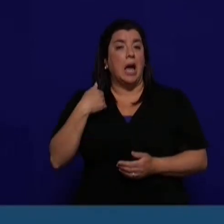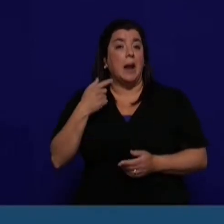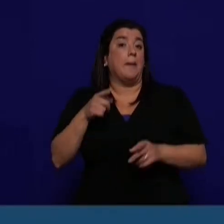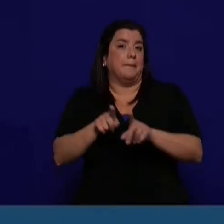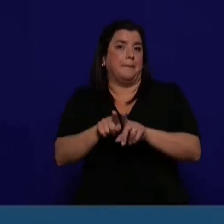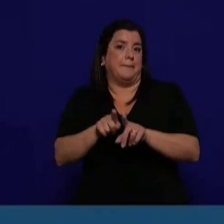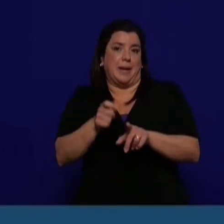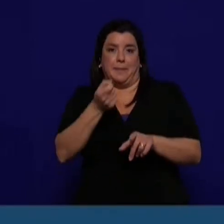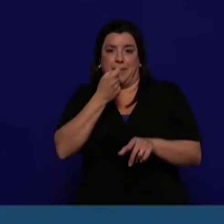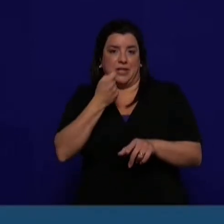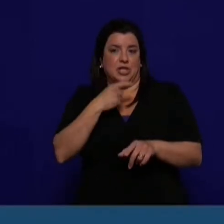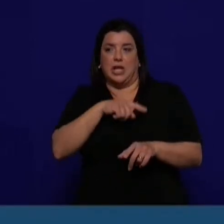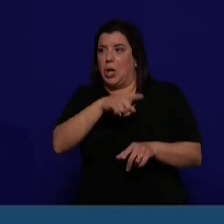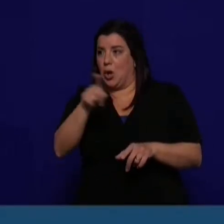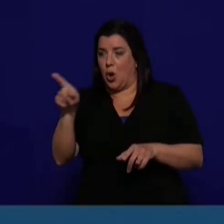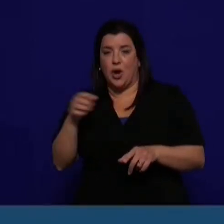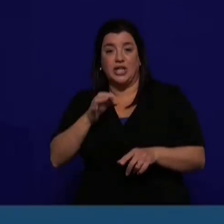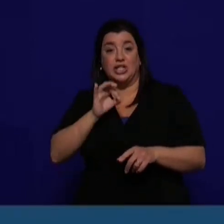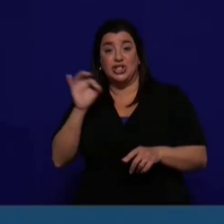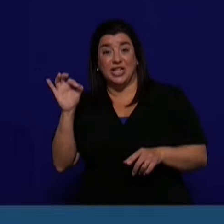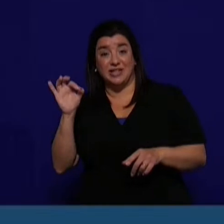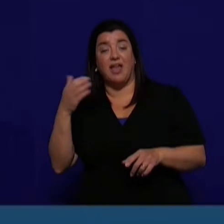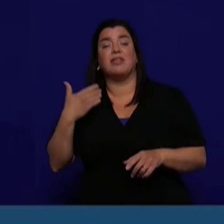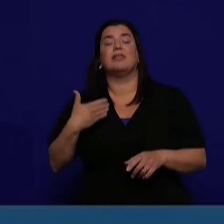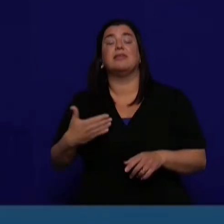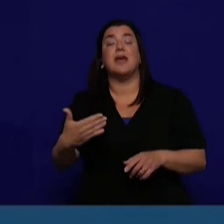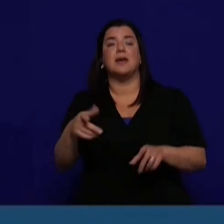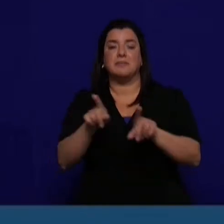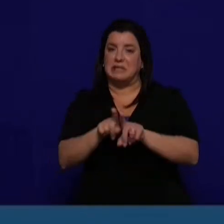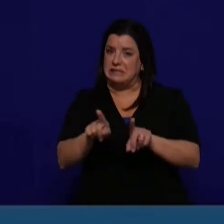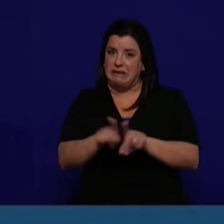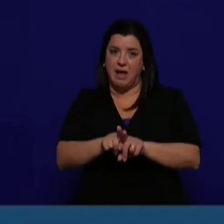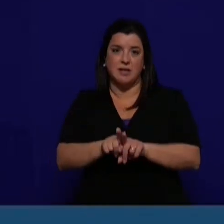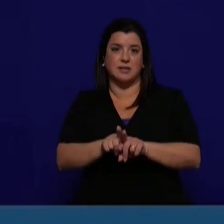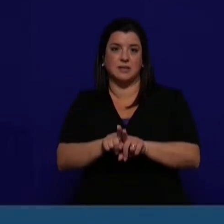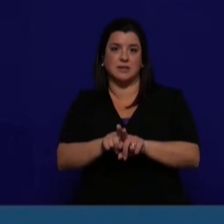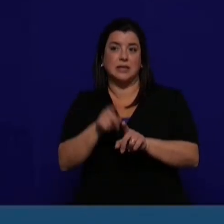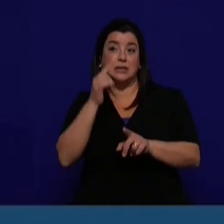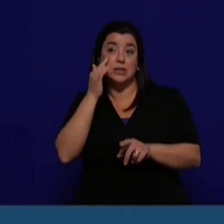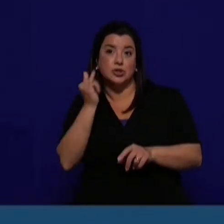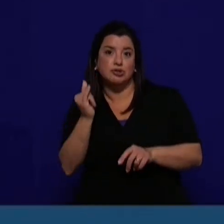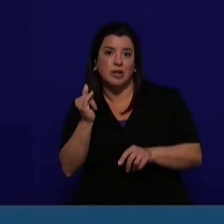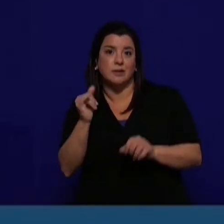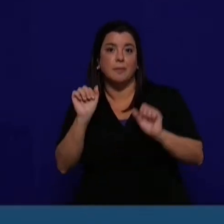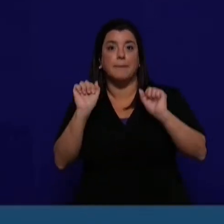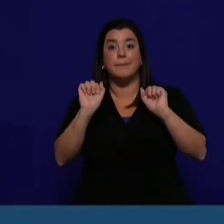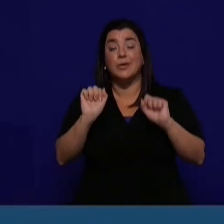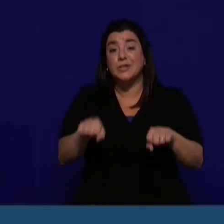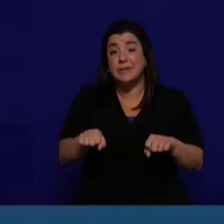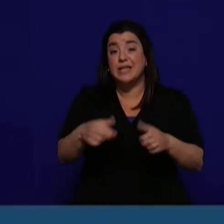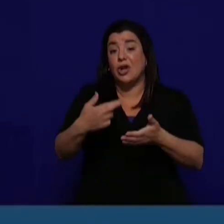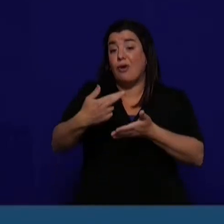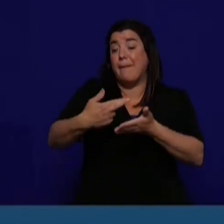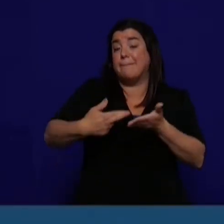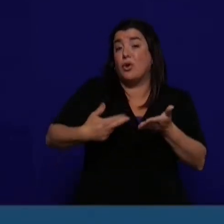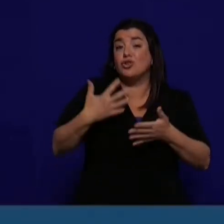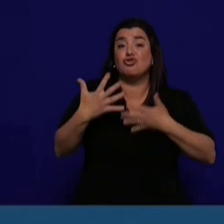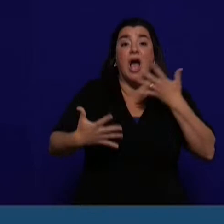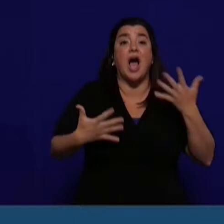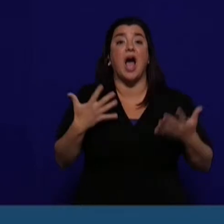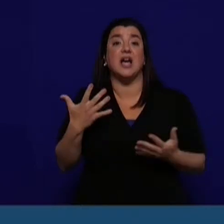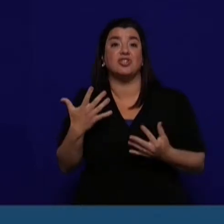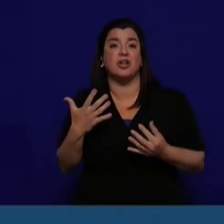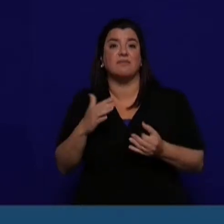jew vaccine li hija ġdida, hemmhekk inti jkollok iktar possibilità li jkun hemm iktar rapportati każijiet għaliex persuni jkunu